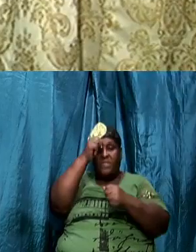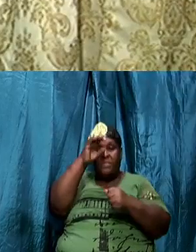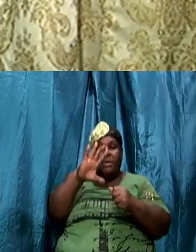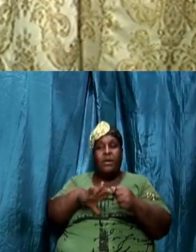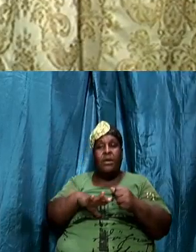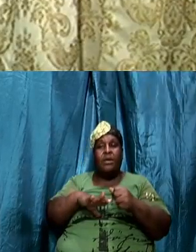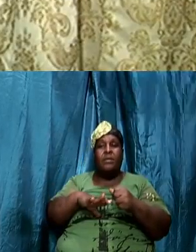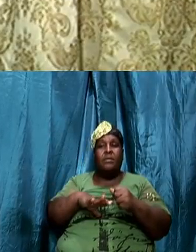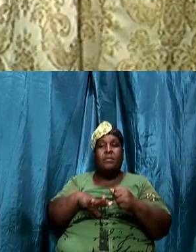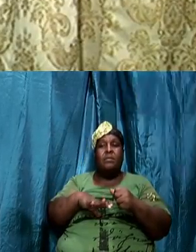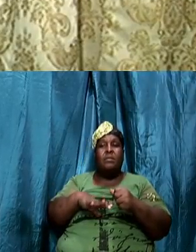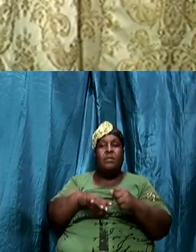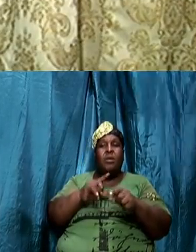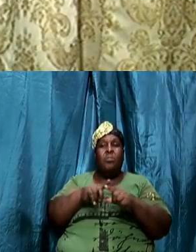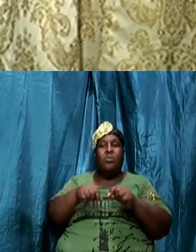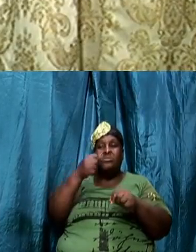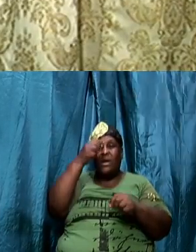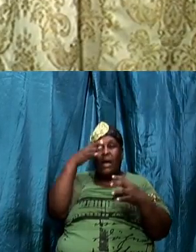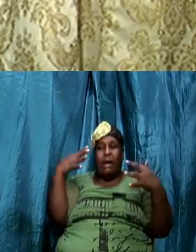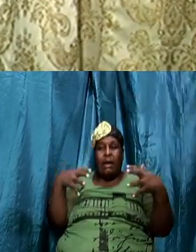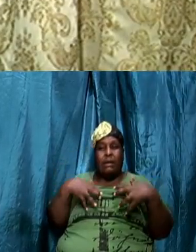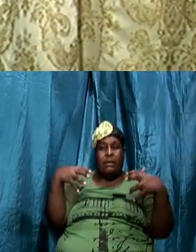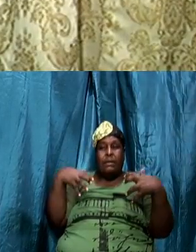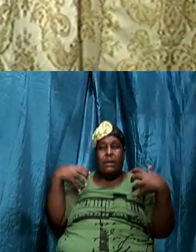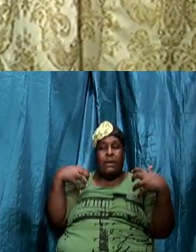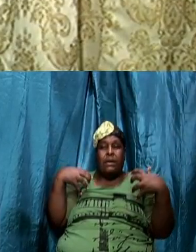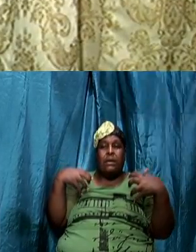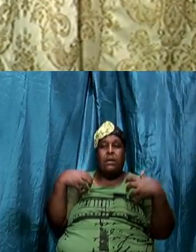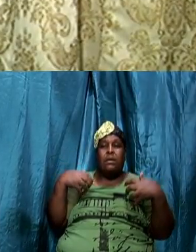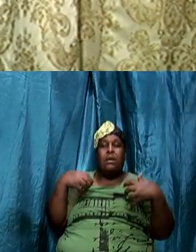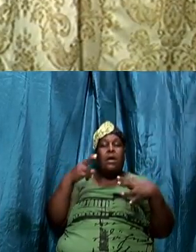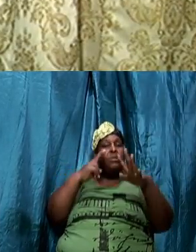angry. And Balaam never knew.